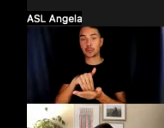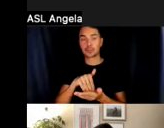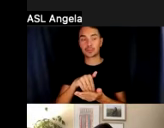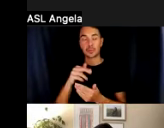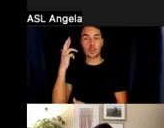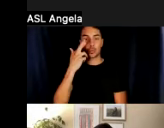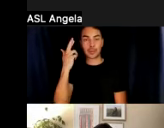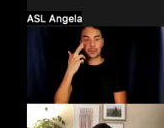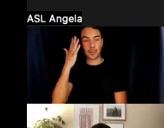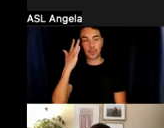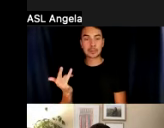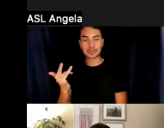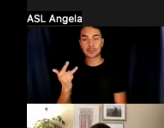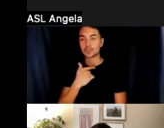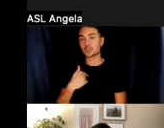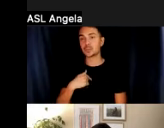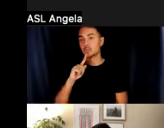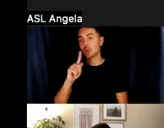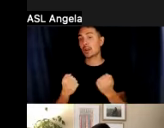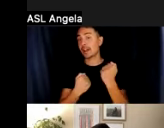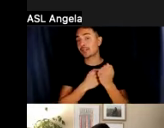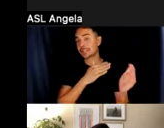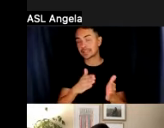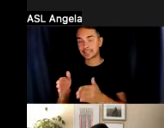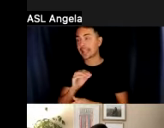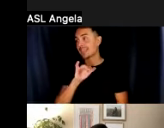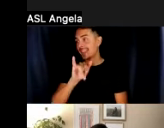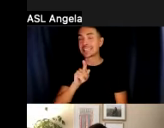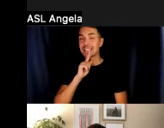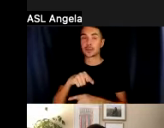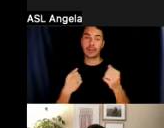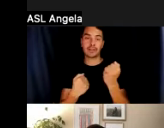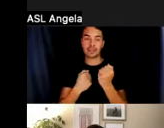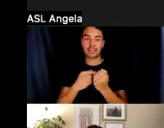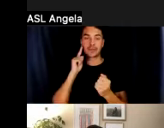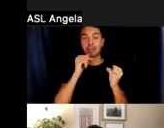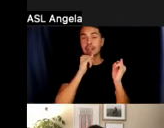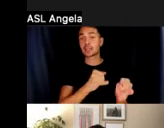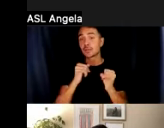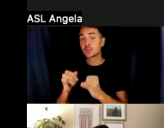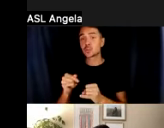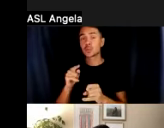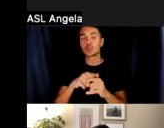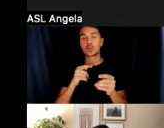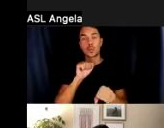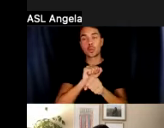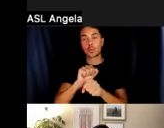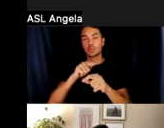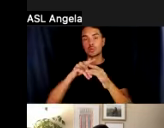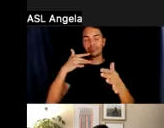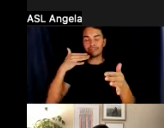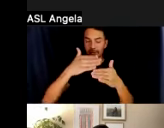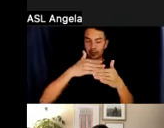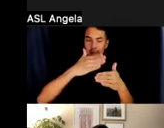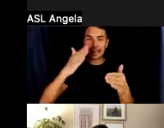reason why we are advocates, right? And that is to advocate for individuals, to work to end